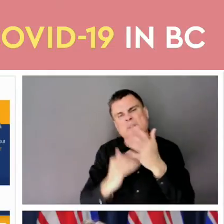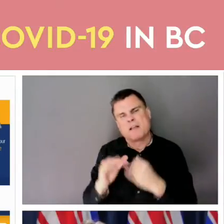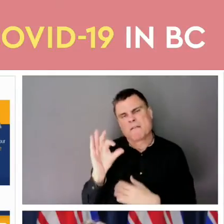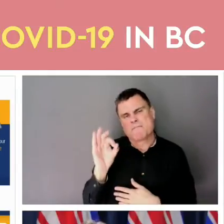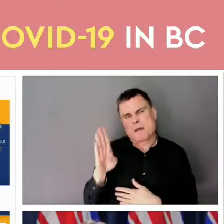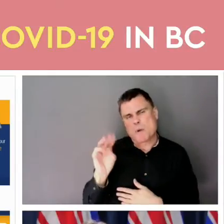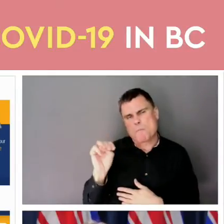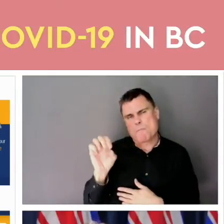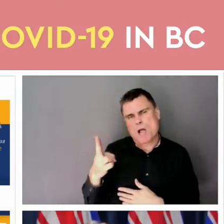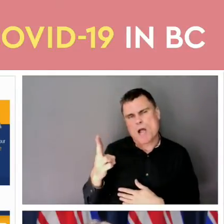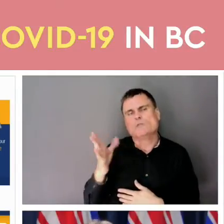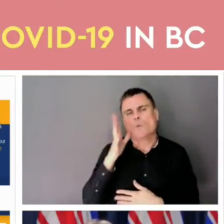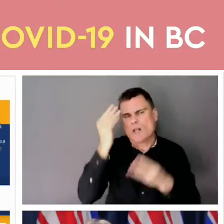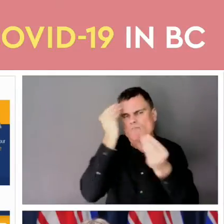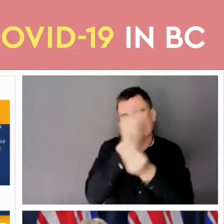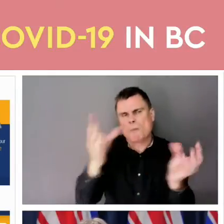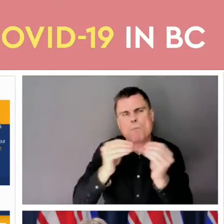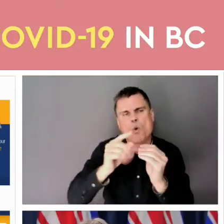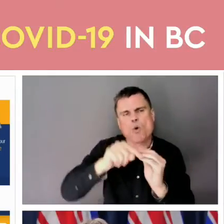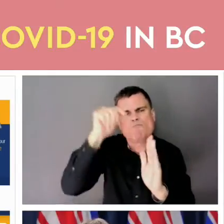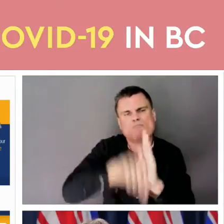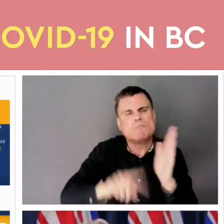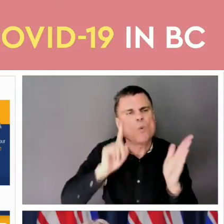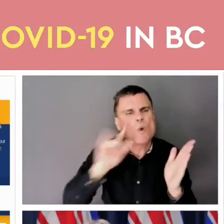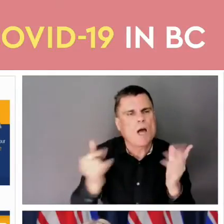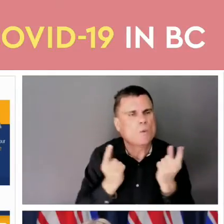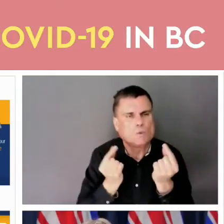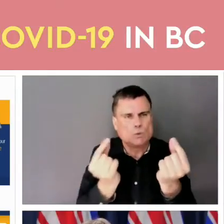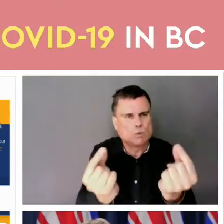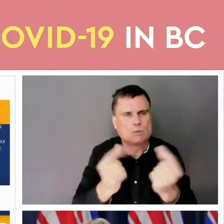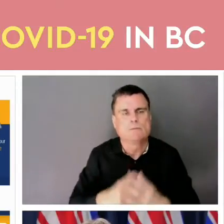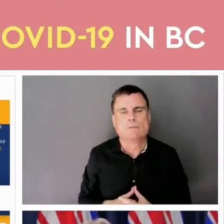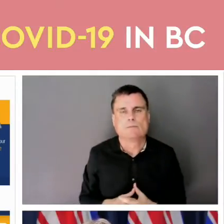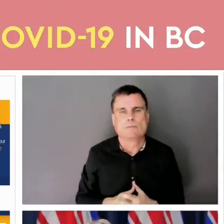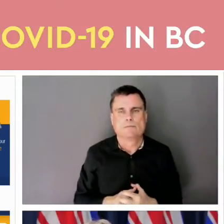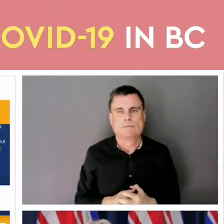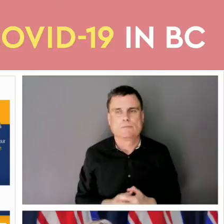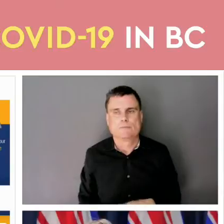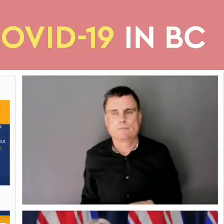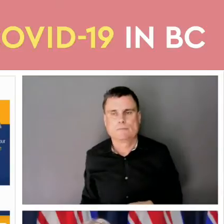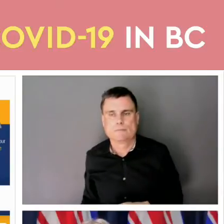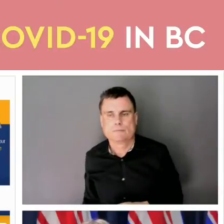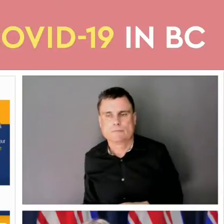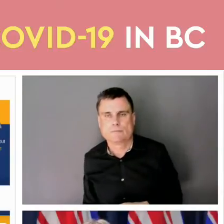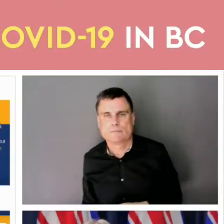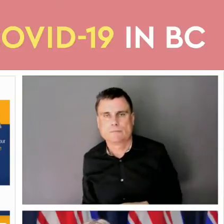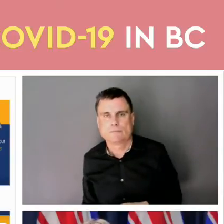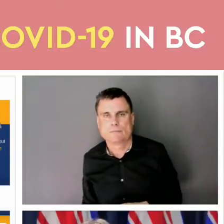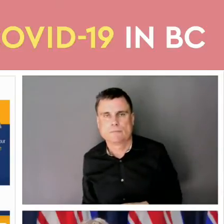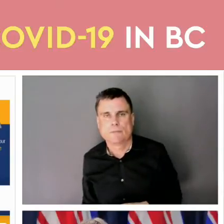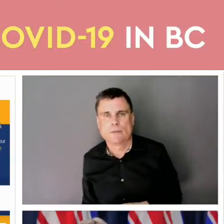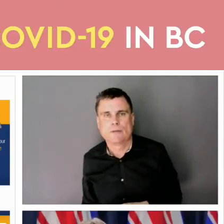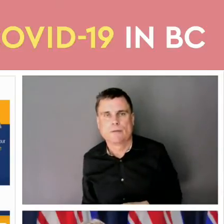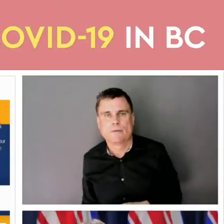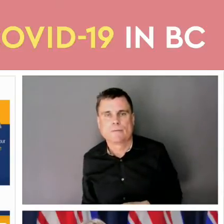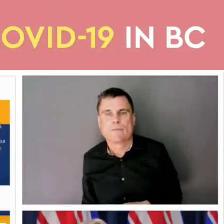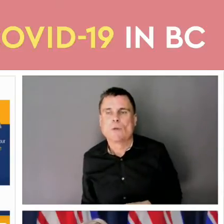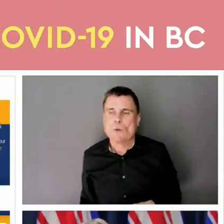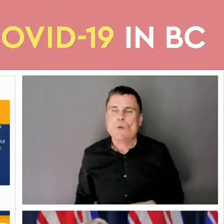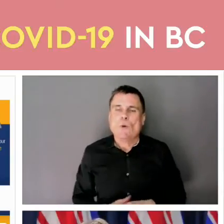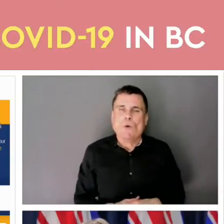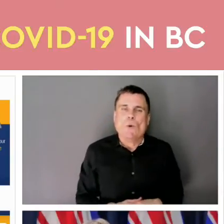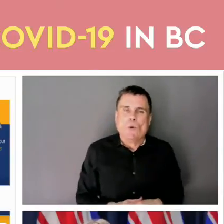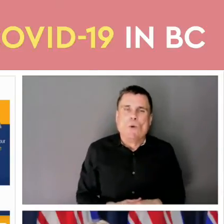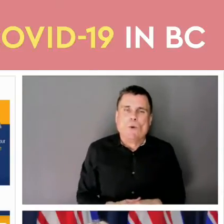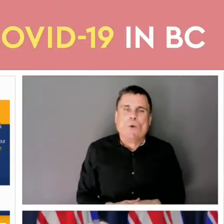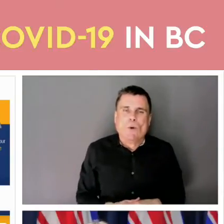Now, going on to the proof of vaccine, I think everybody likes to know how have they been vaccinated, what vaccine